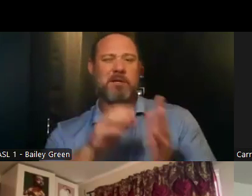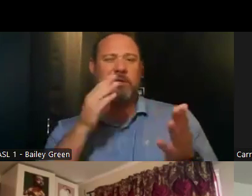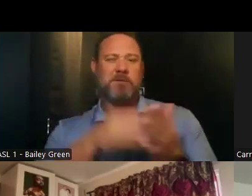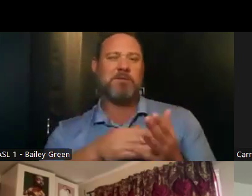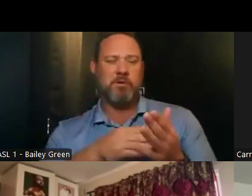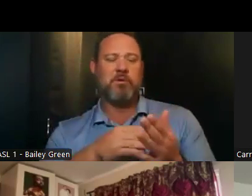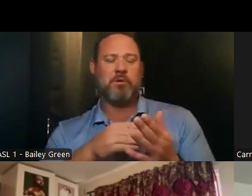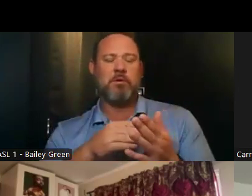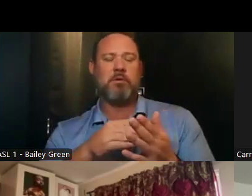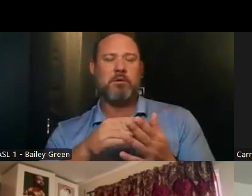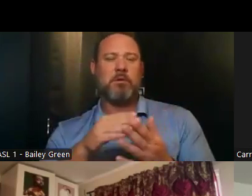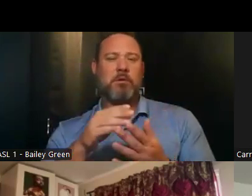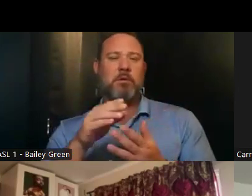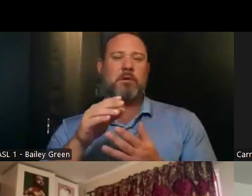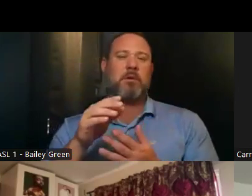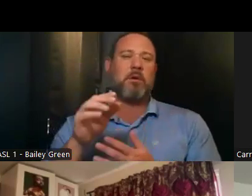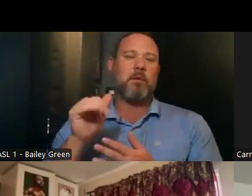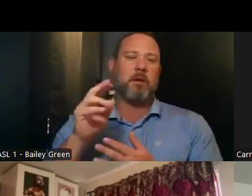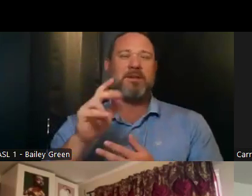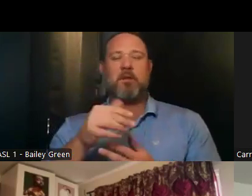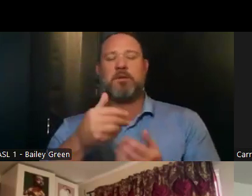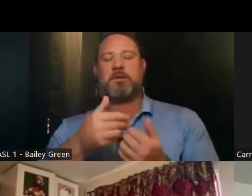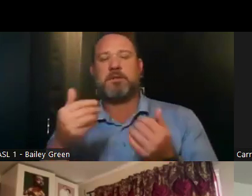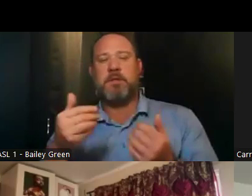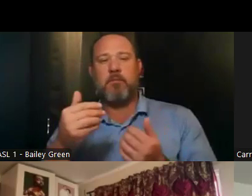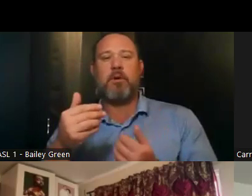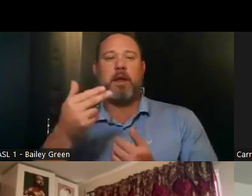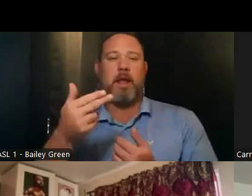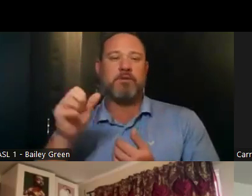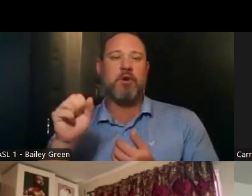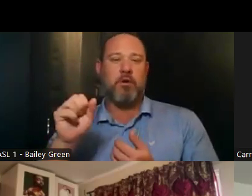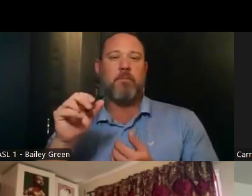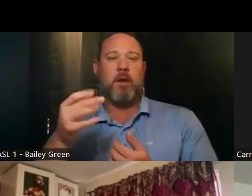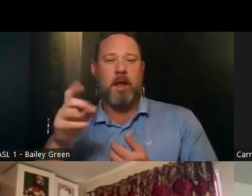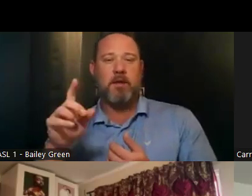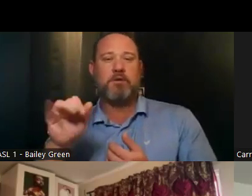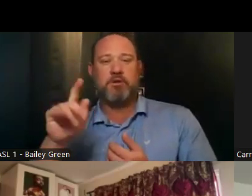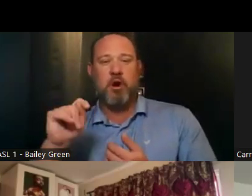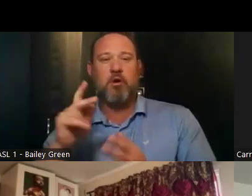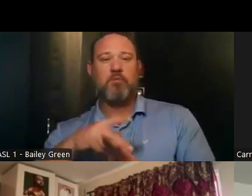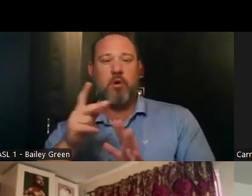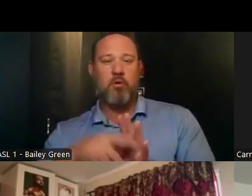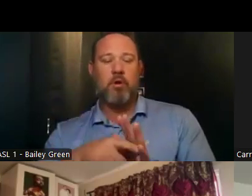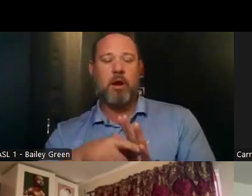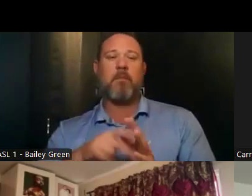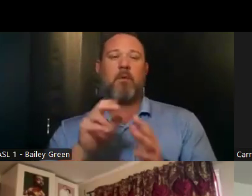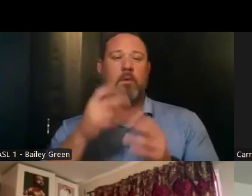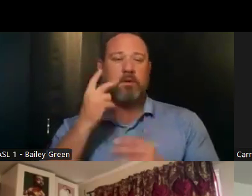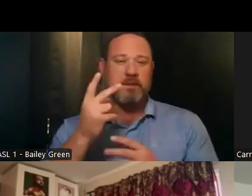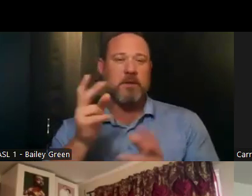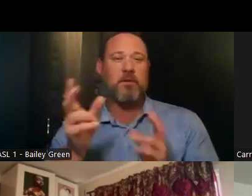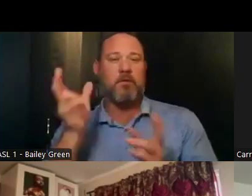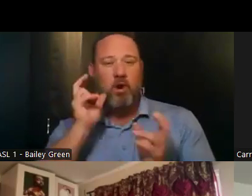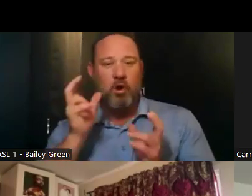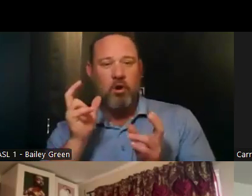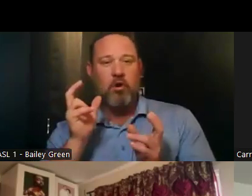that. And then there was a separate Head Start case that was specifically about the Head Start program. What we're seeing, unfortunately, what we've heard